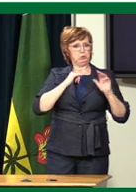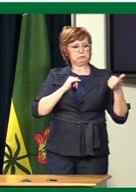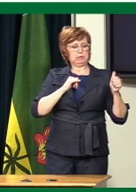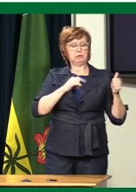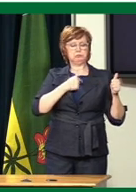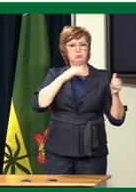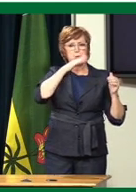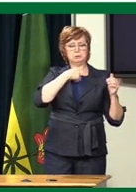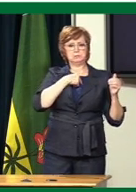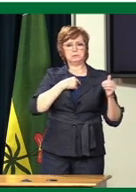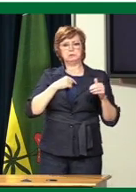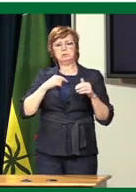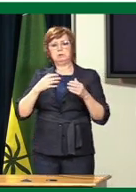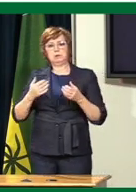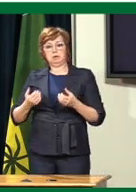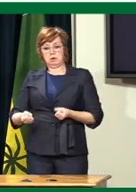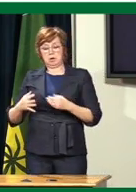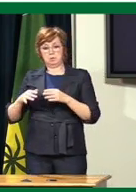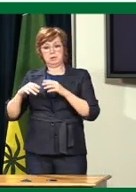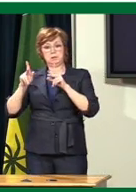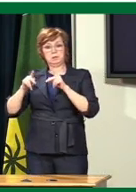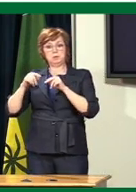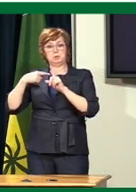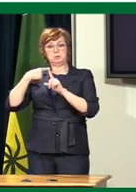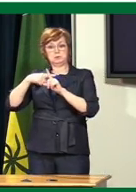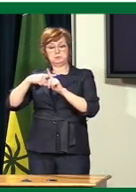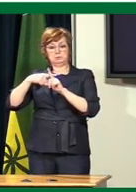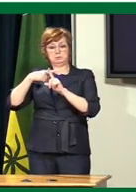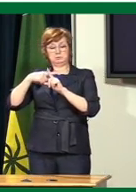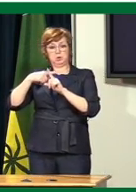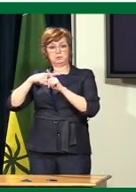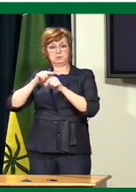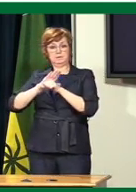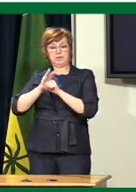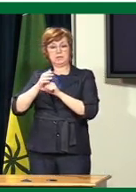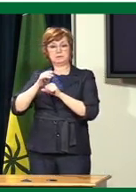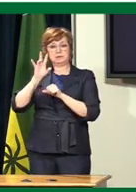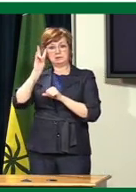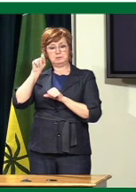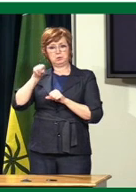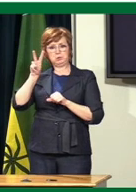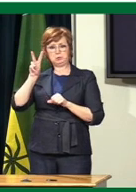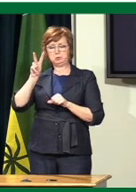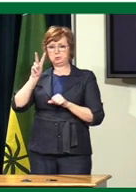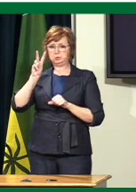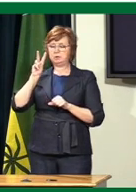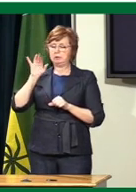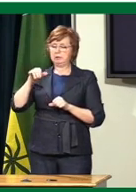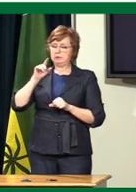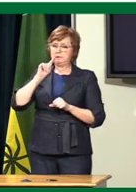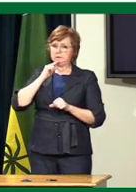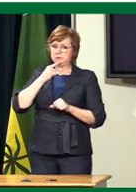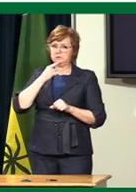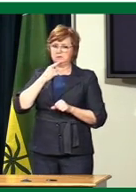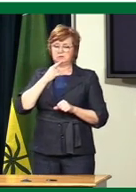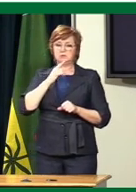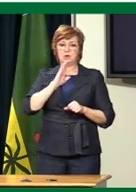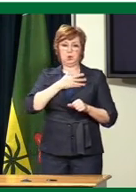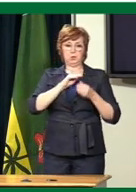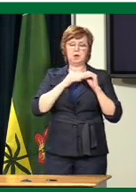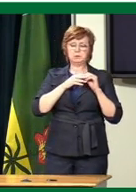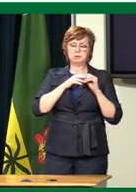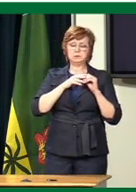7.2. So these trends are heading in the wrong direction. We have had a few